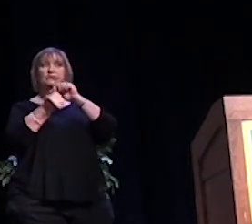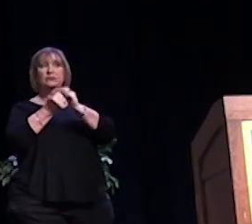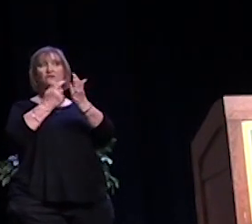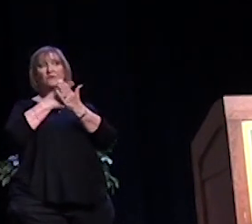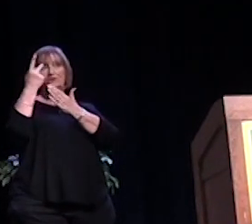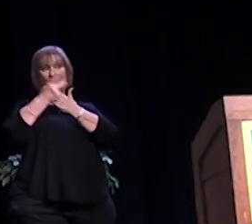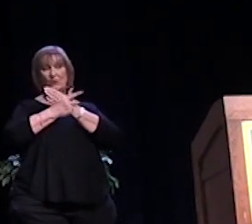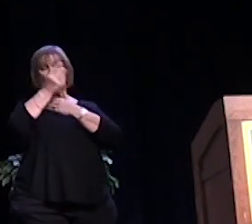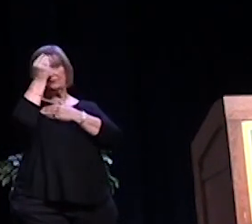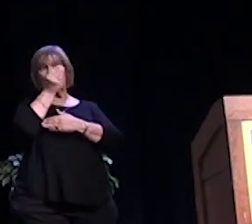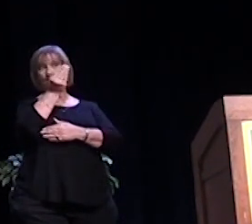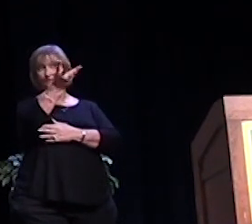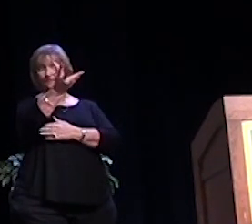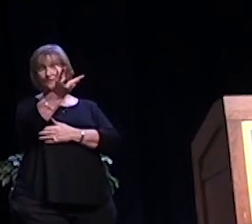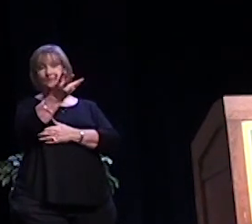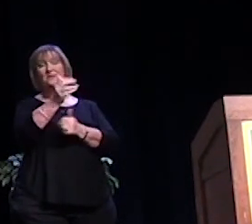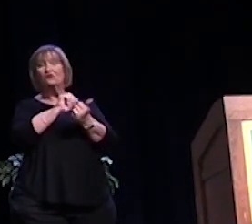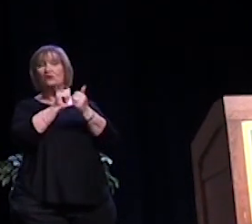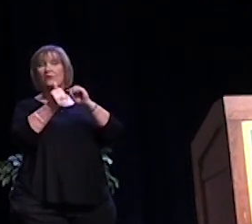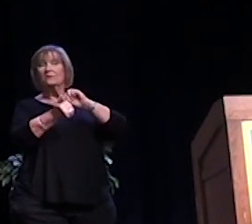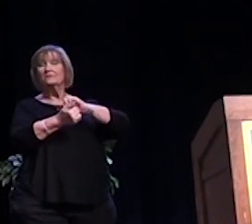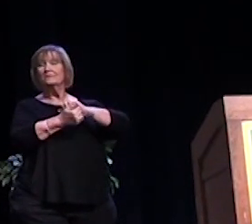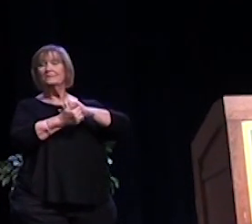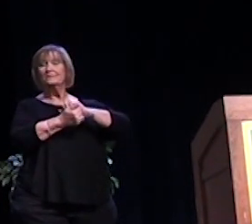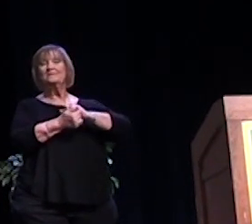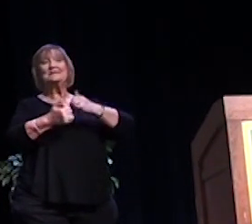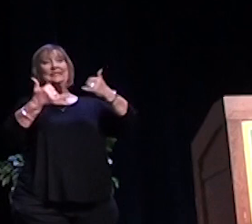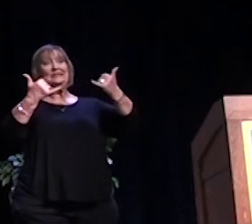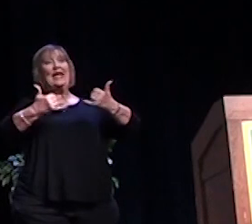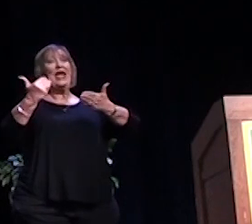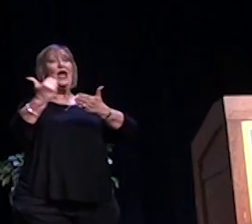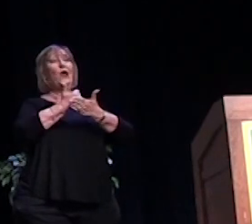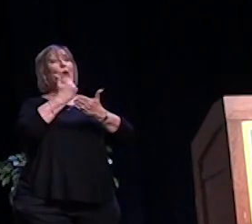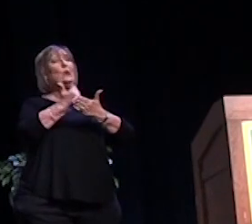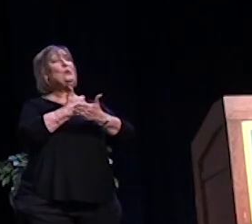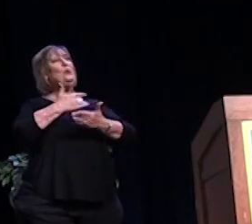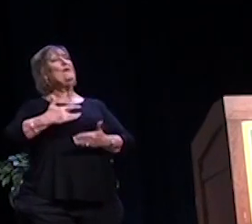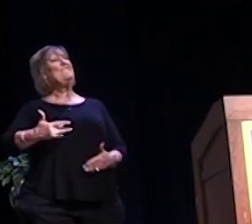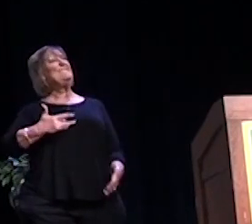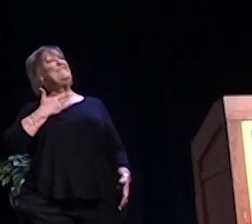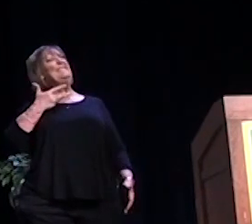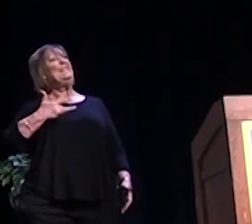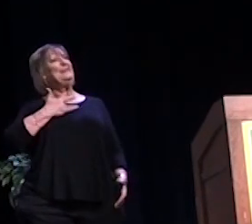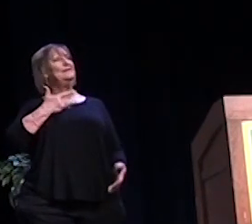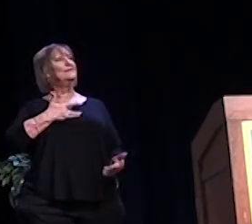can tell you that has changed. There is a new cultural